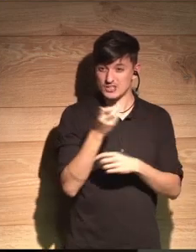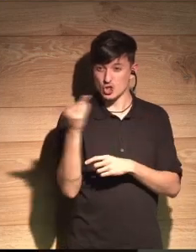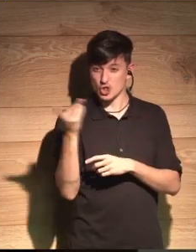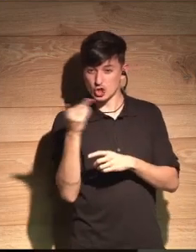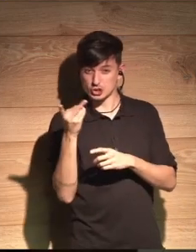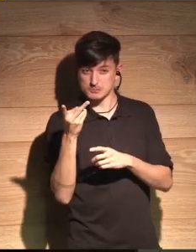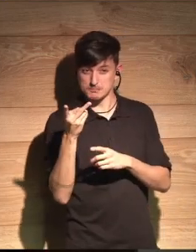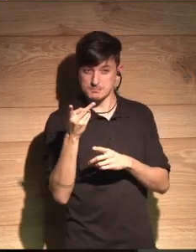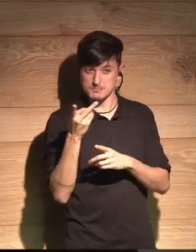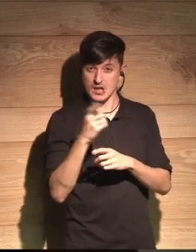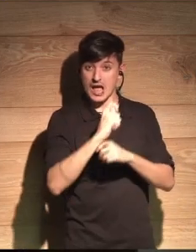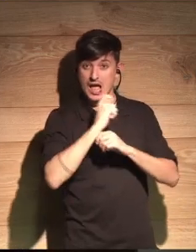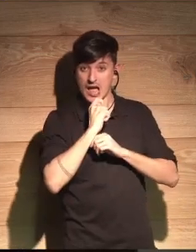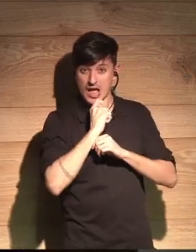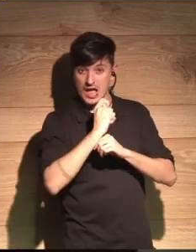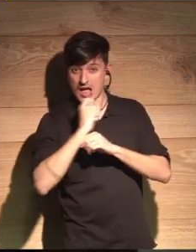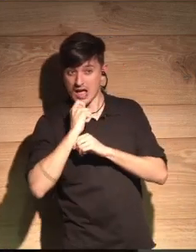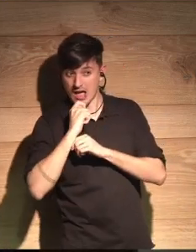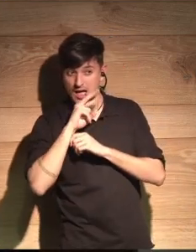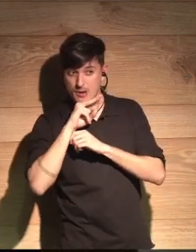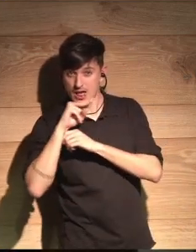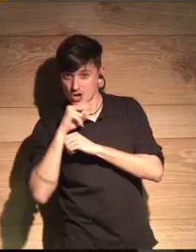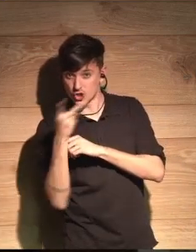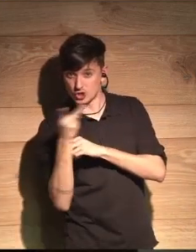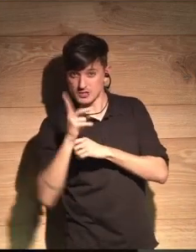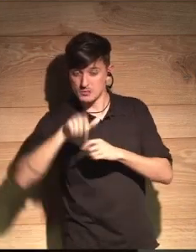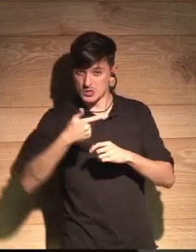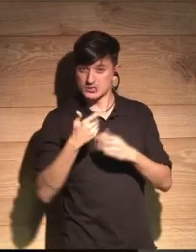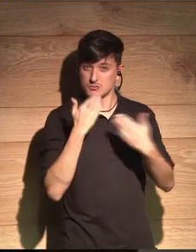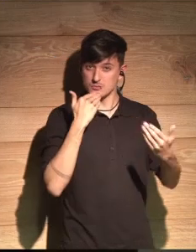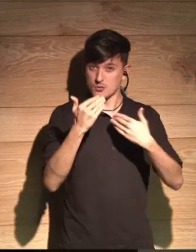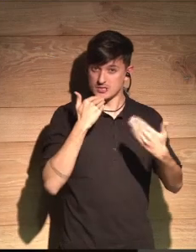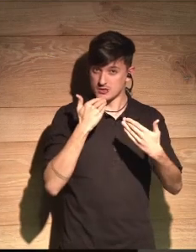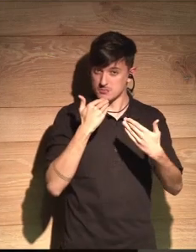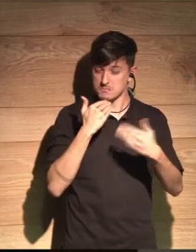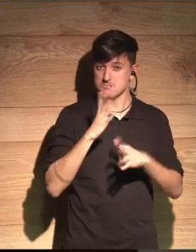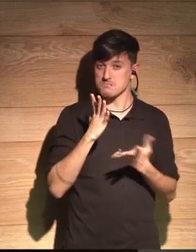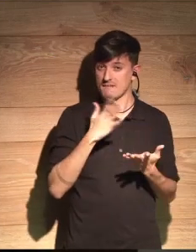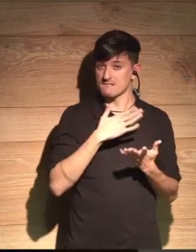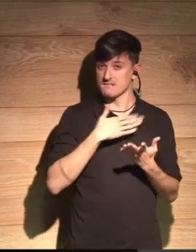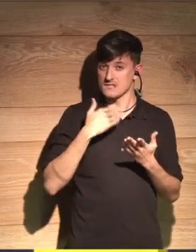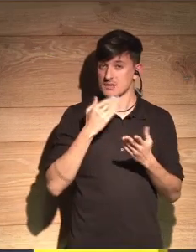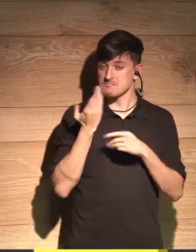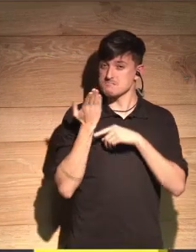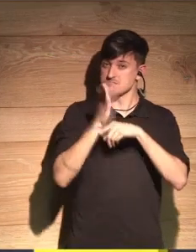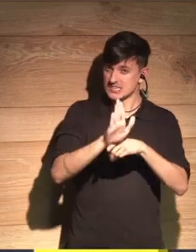here. They will both speak, and after that we'll have a roundtable.